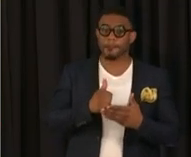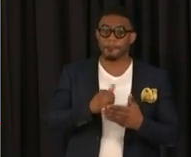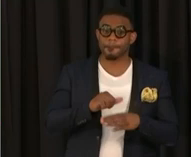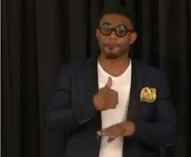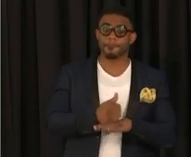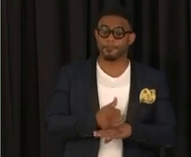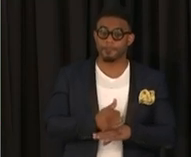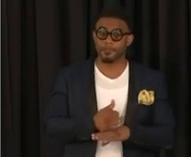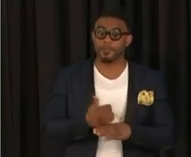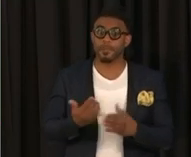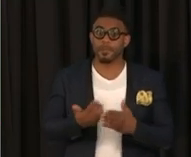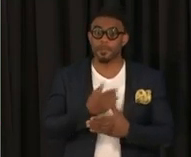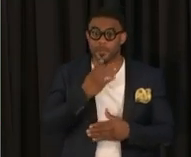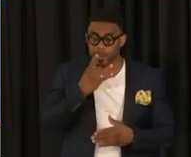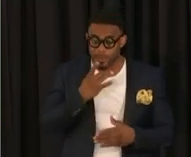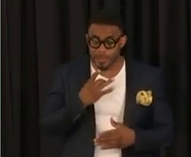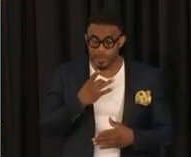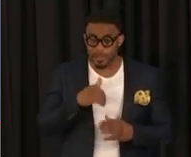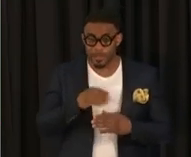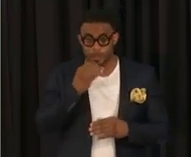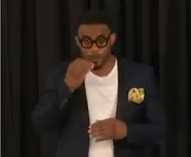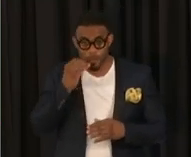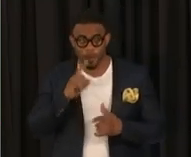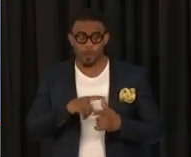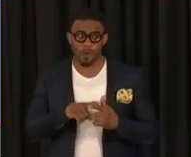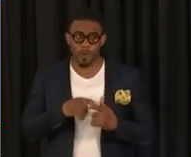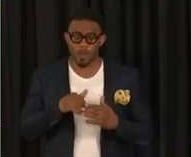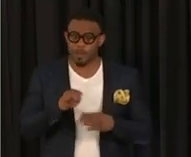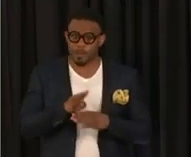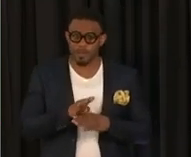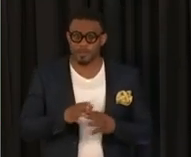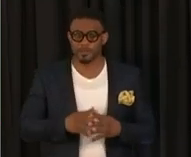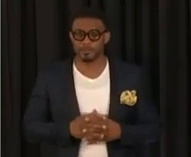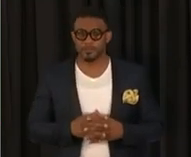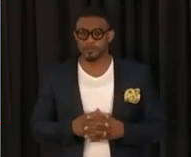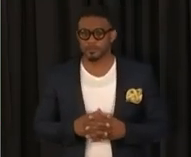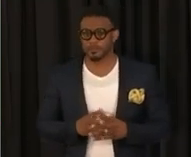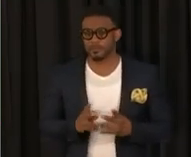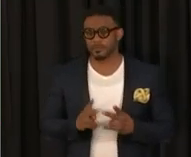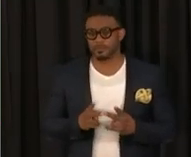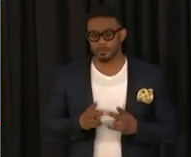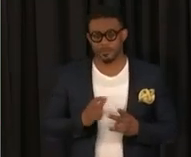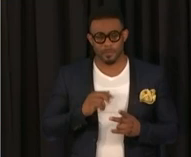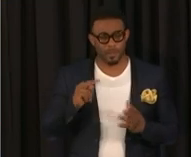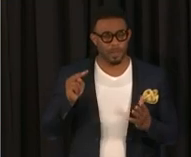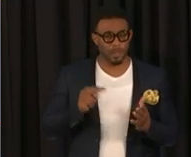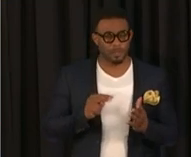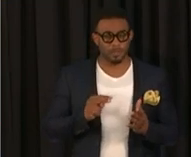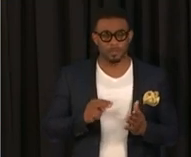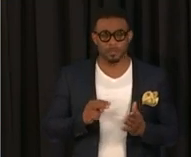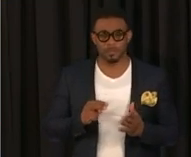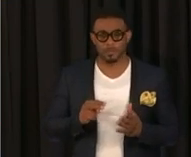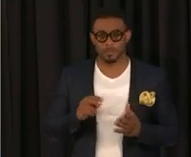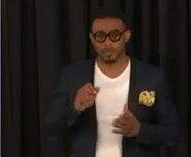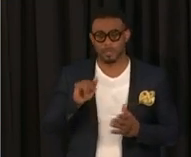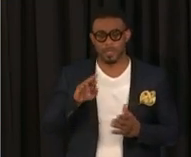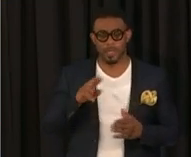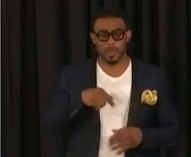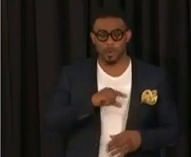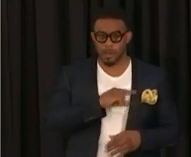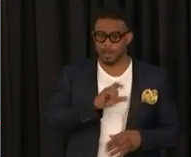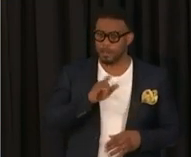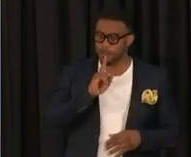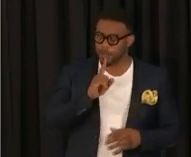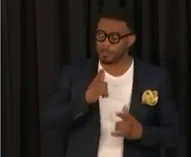help you install new lighting in your home or in your business. Secondarily, we look at air